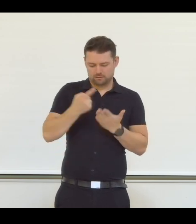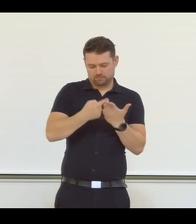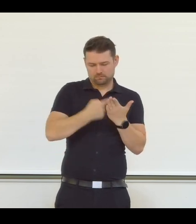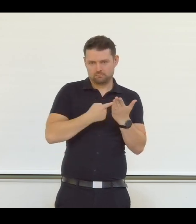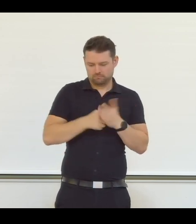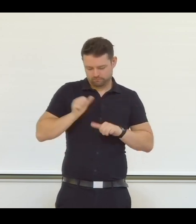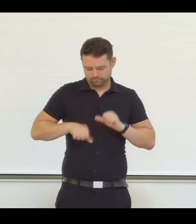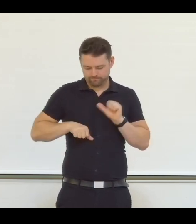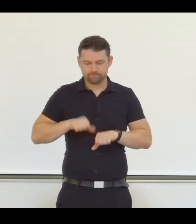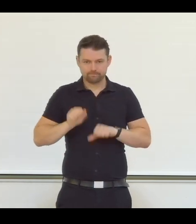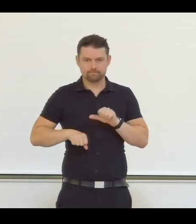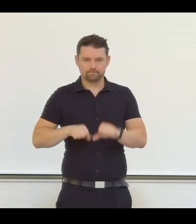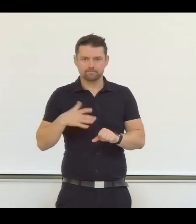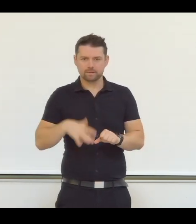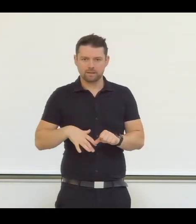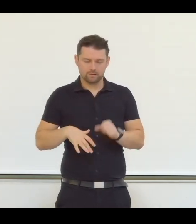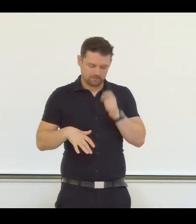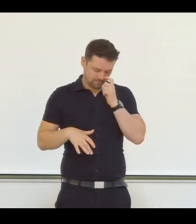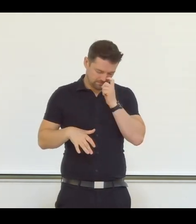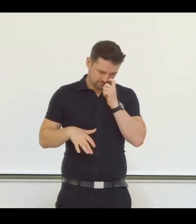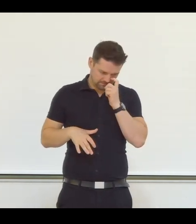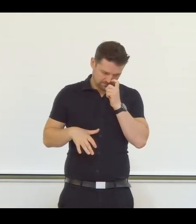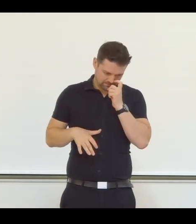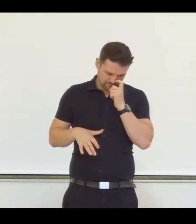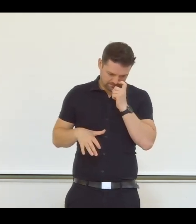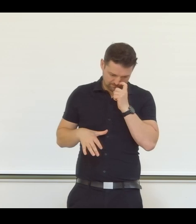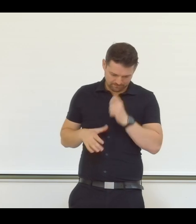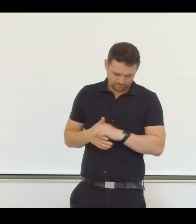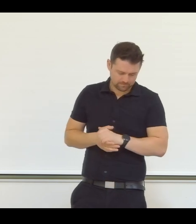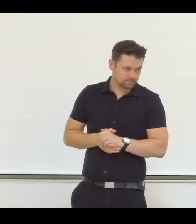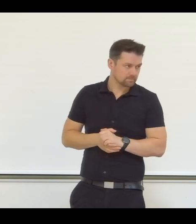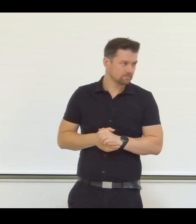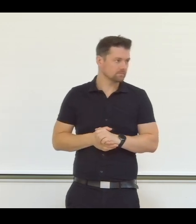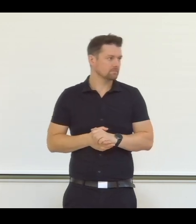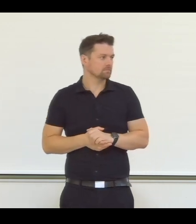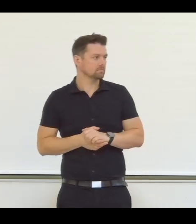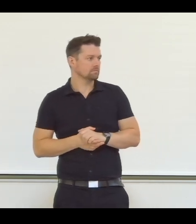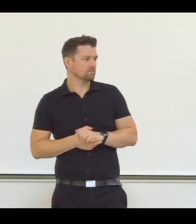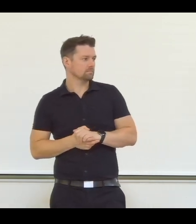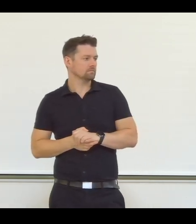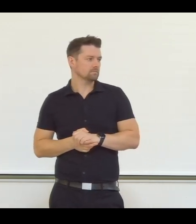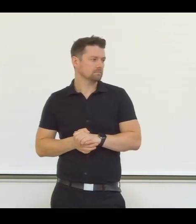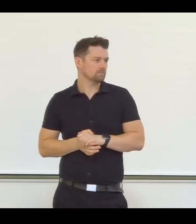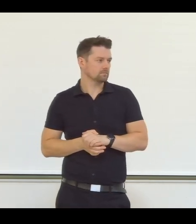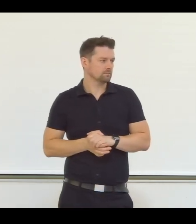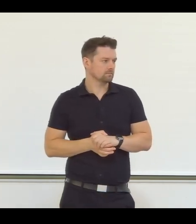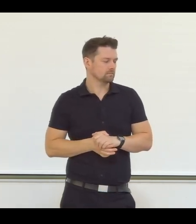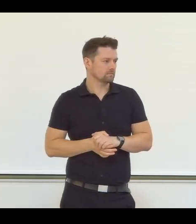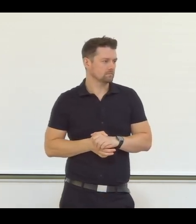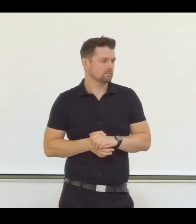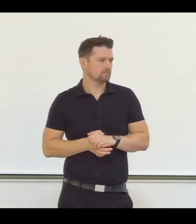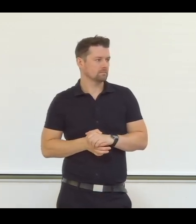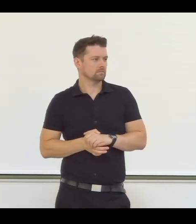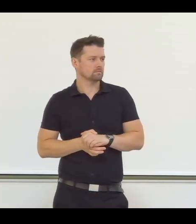in the procedures. And like also like working through the entire thing